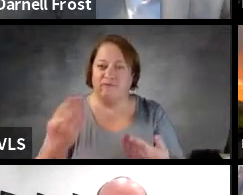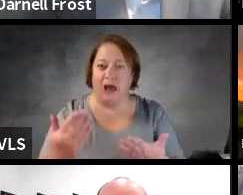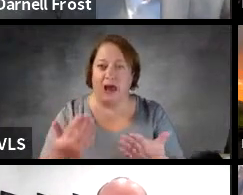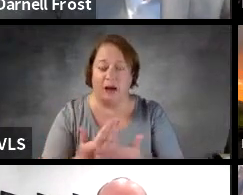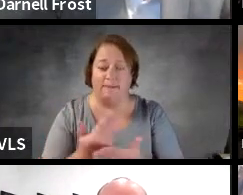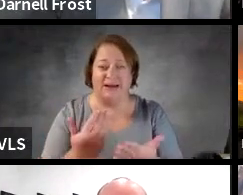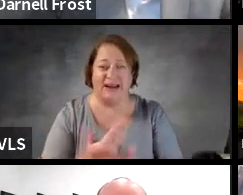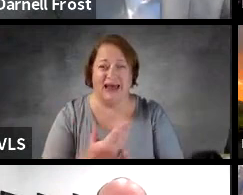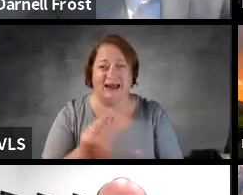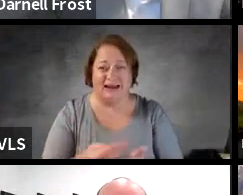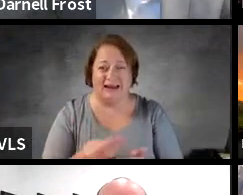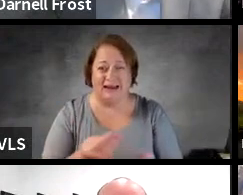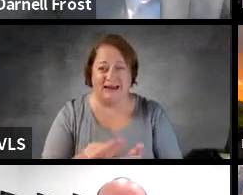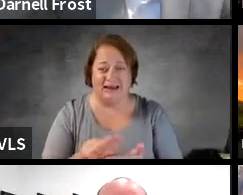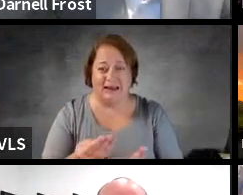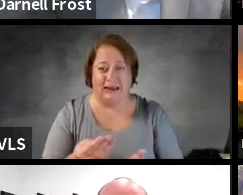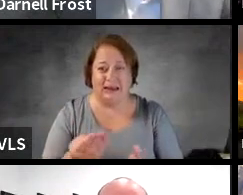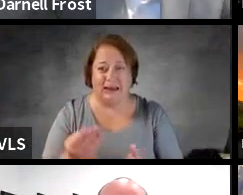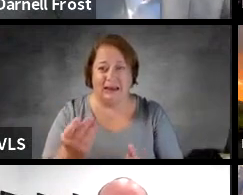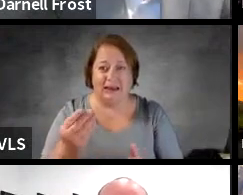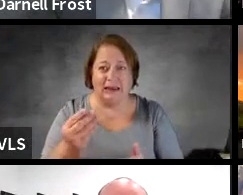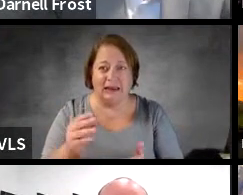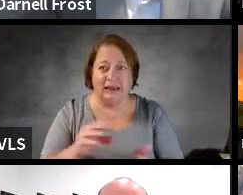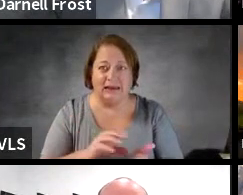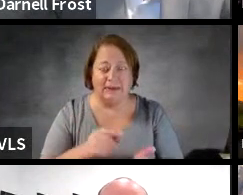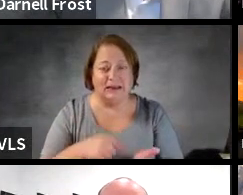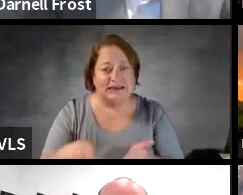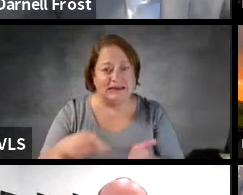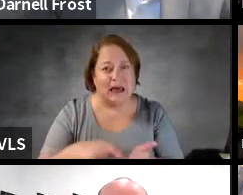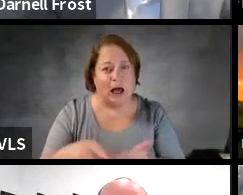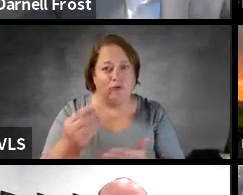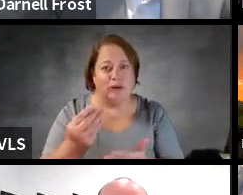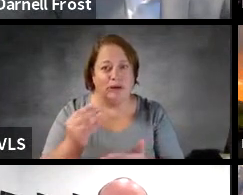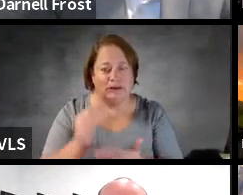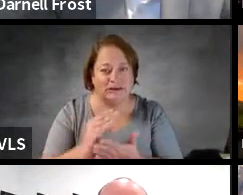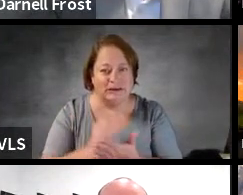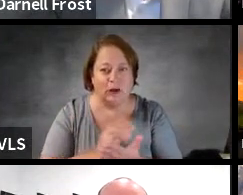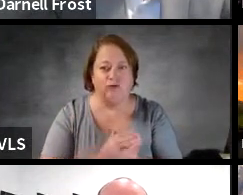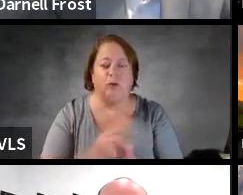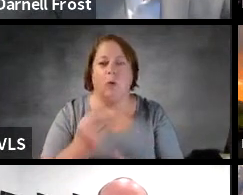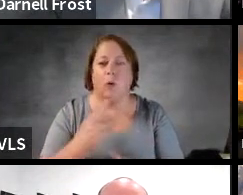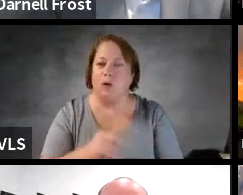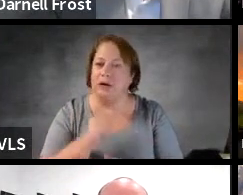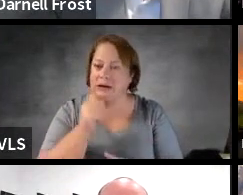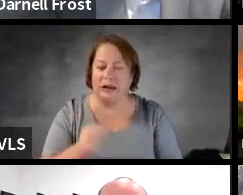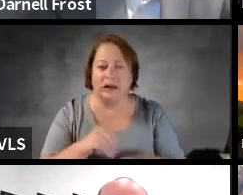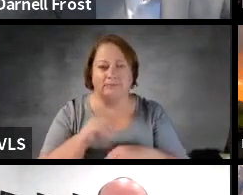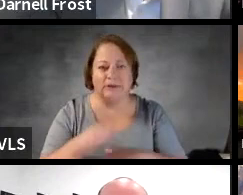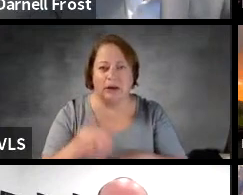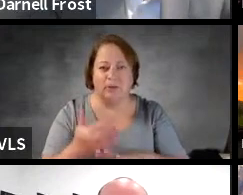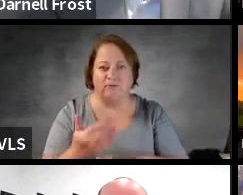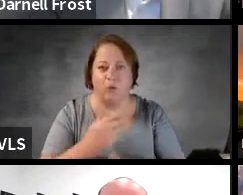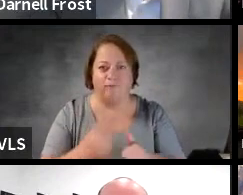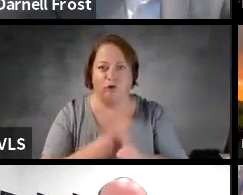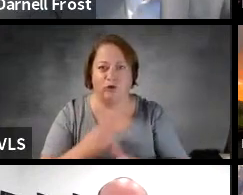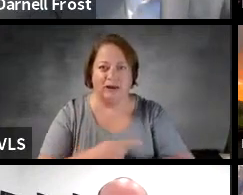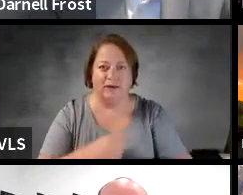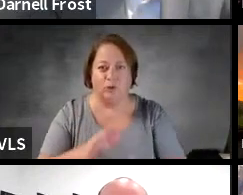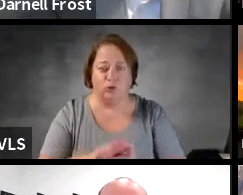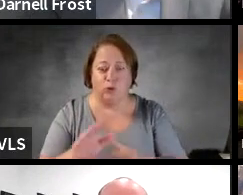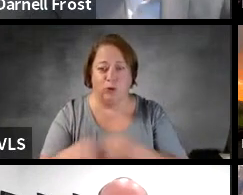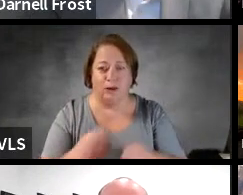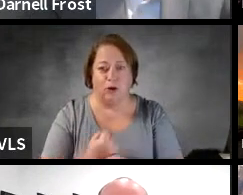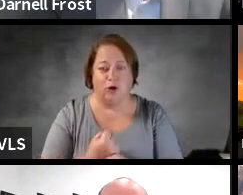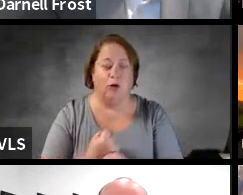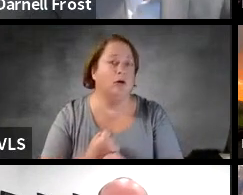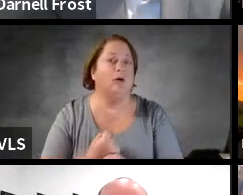schedule, a new contract, or even a letter stating what an employee's new salary was before the first day of the school year. Worst of all, a letter